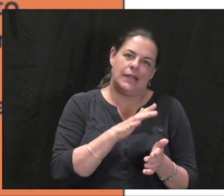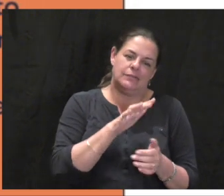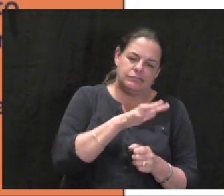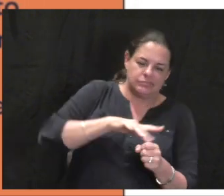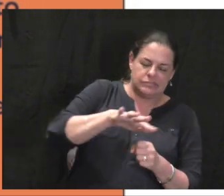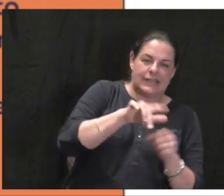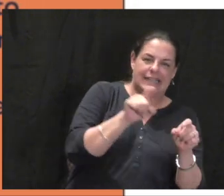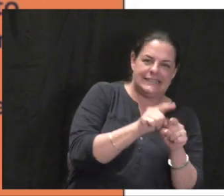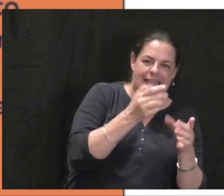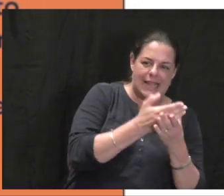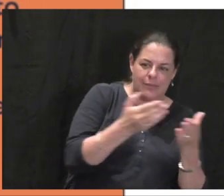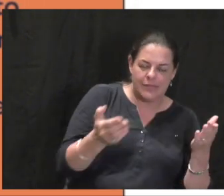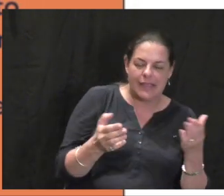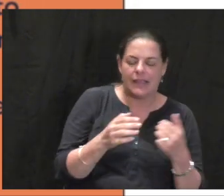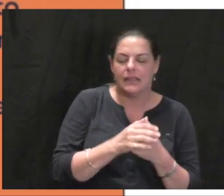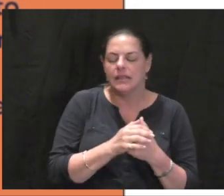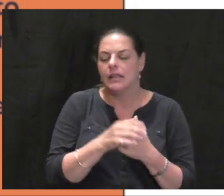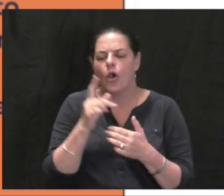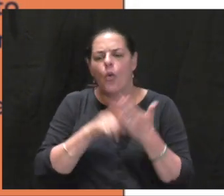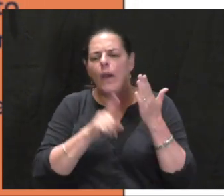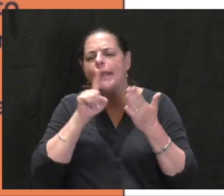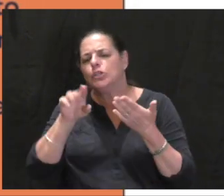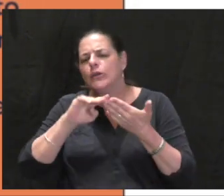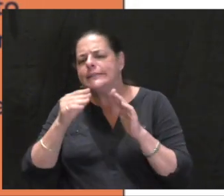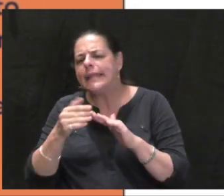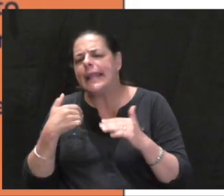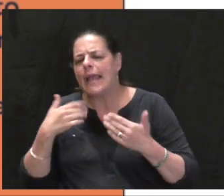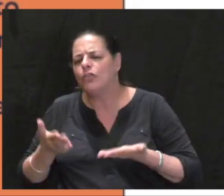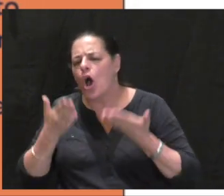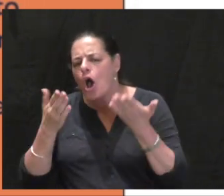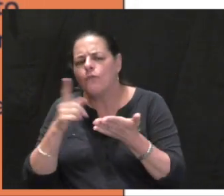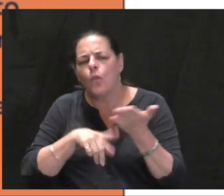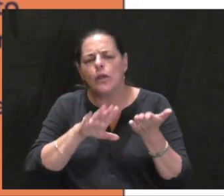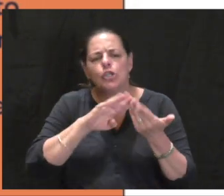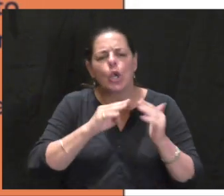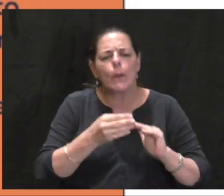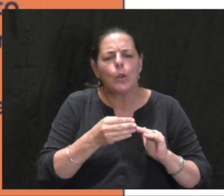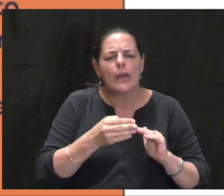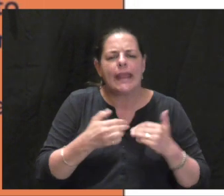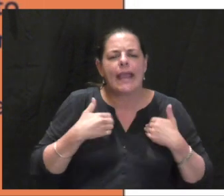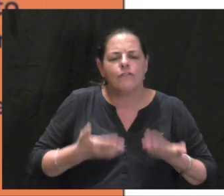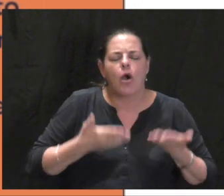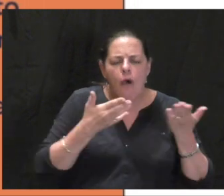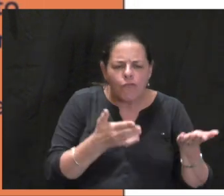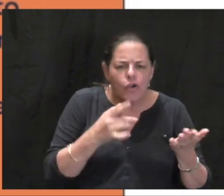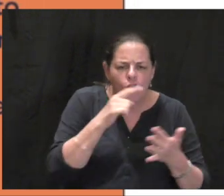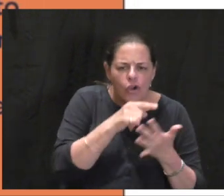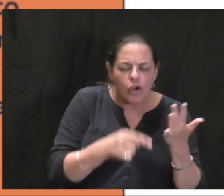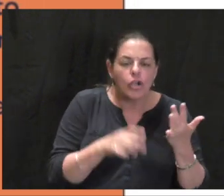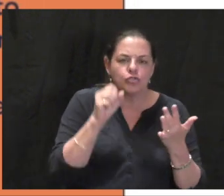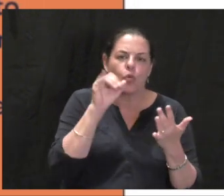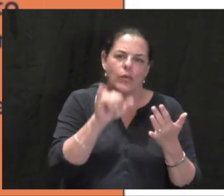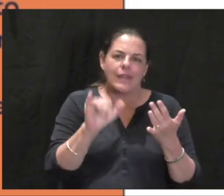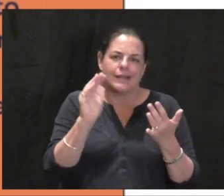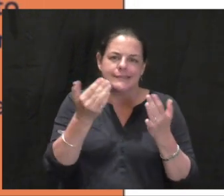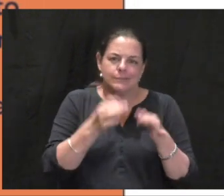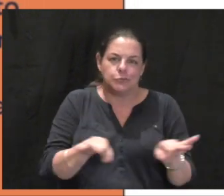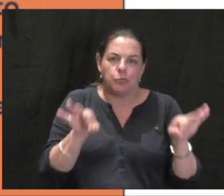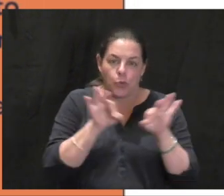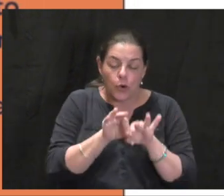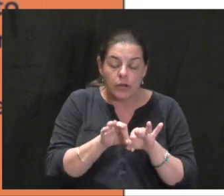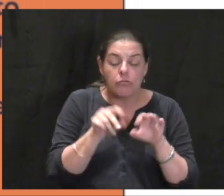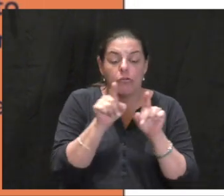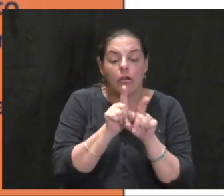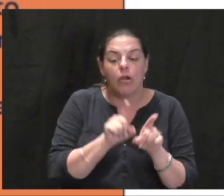that was also kind of led to a lot of our targeted recruitment efforts, which also led to data. So again, kind of like the exit interview piece, that was